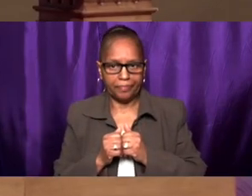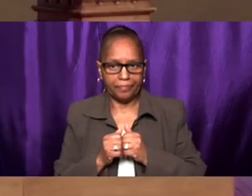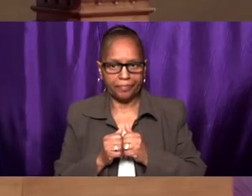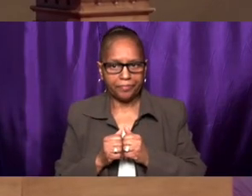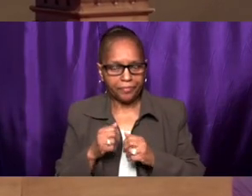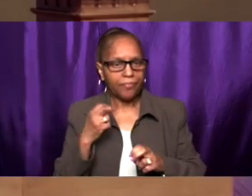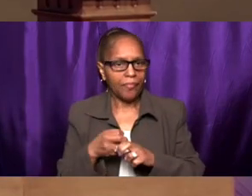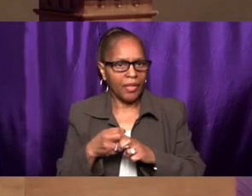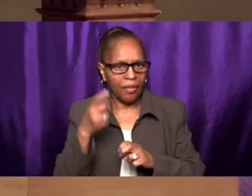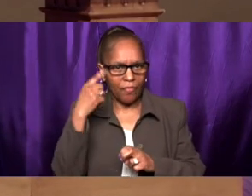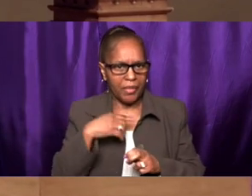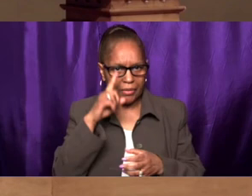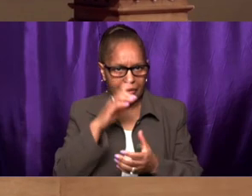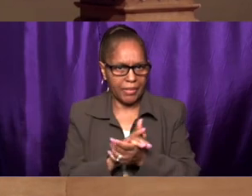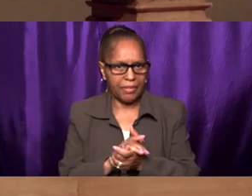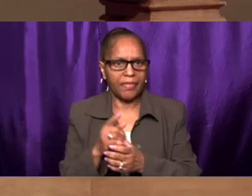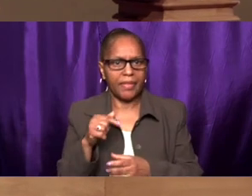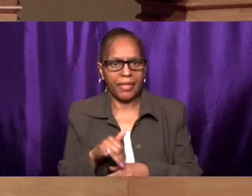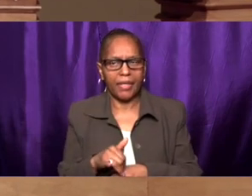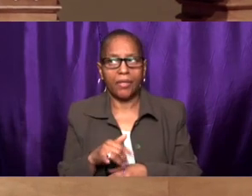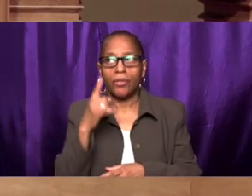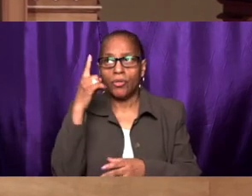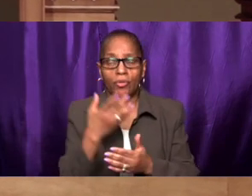It's hard for me to believe that you're here